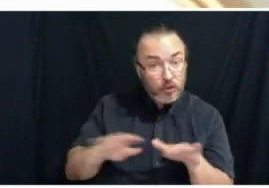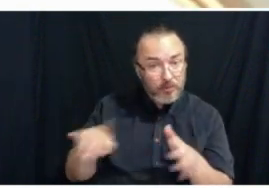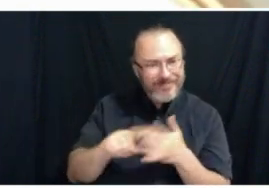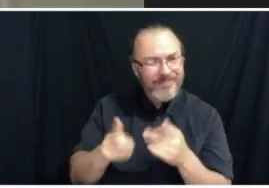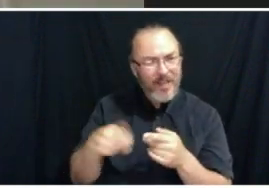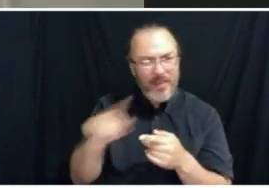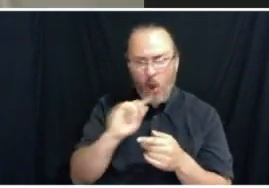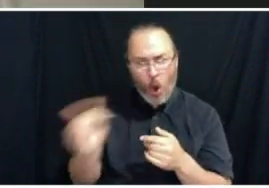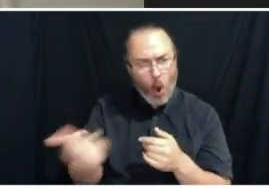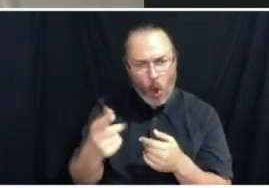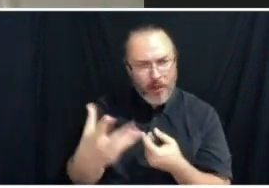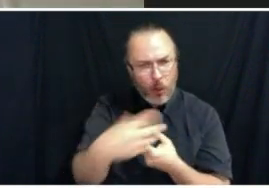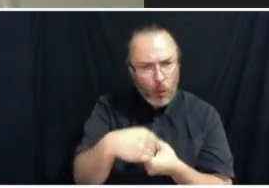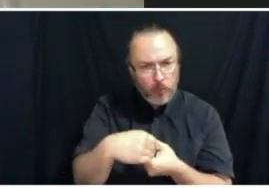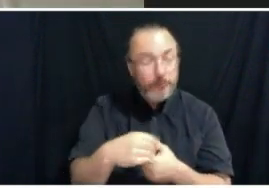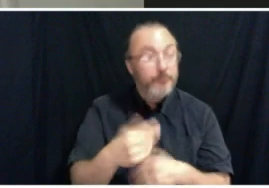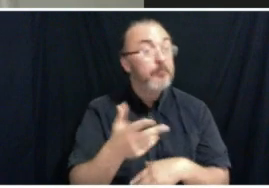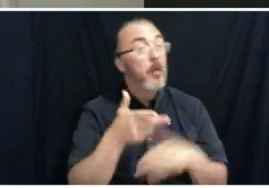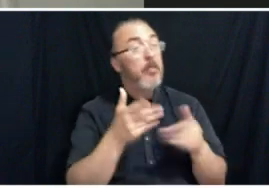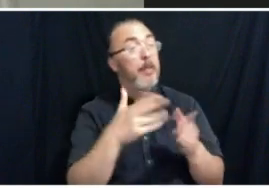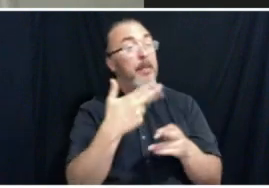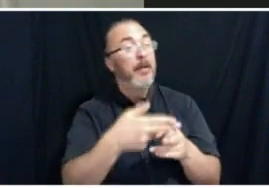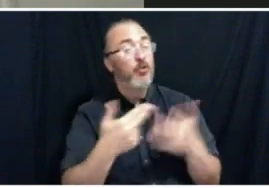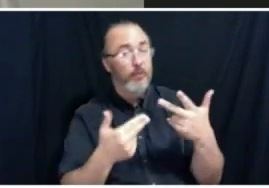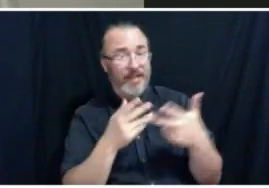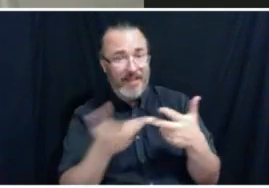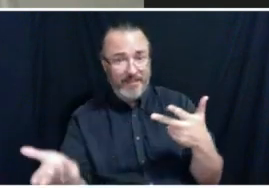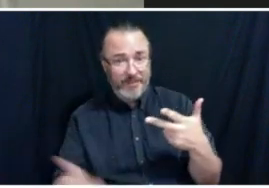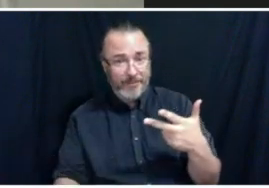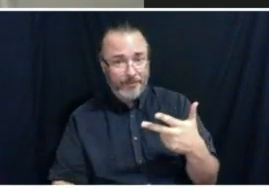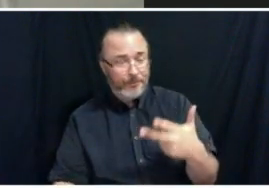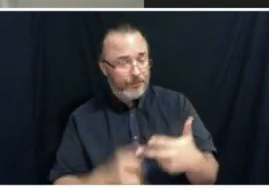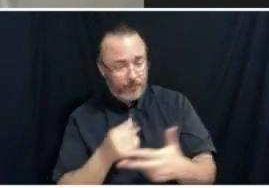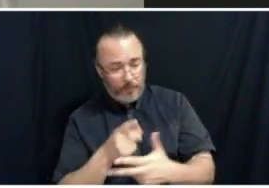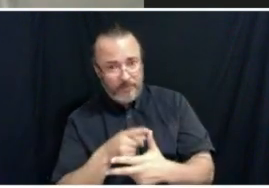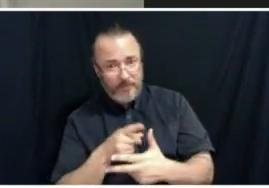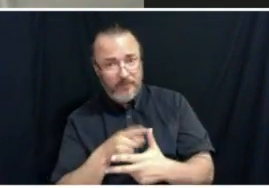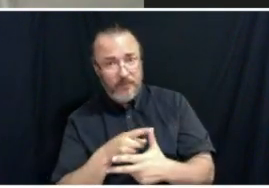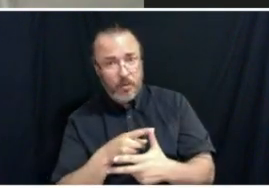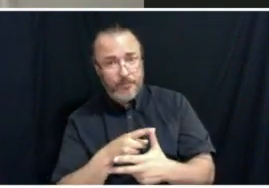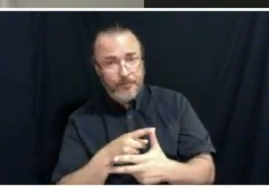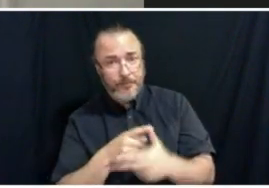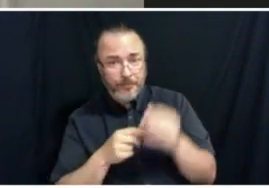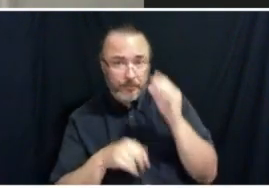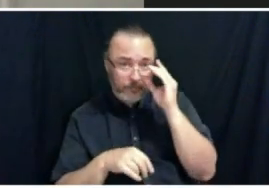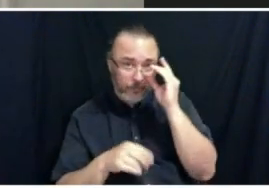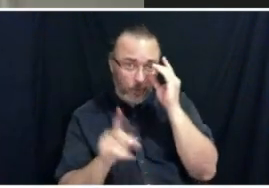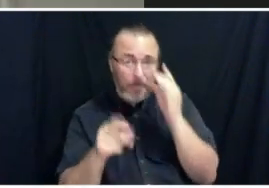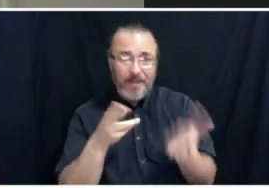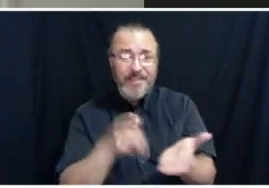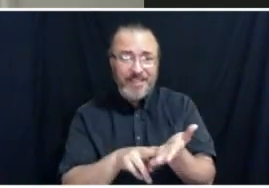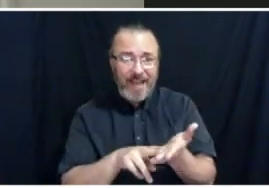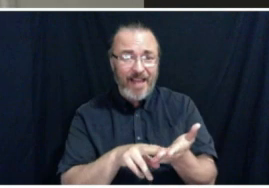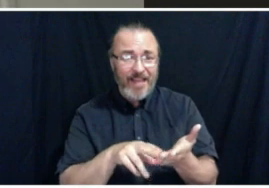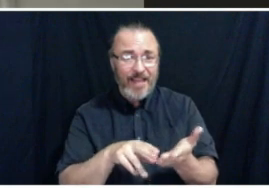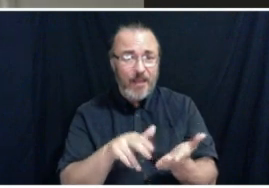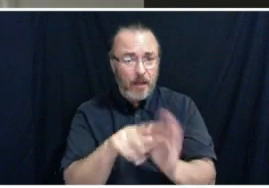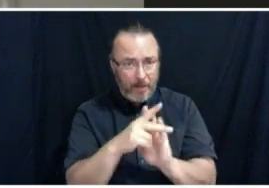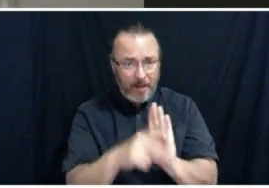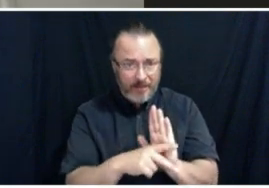me mention three things. First is that when we design policies, we'll need to design for the